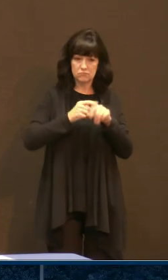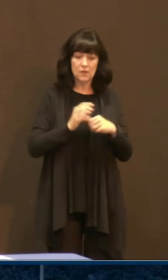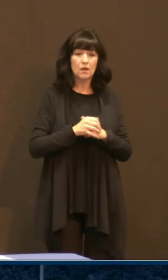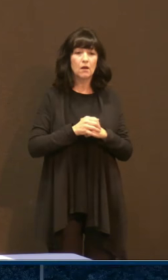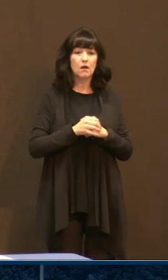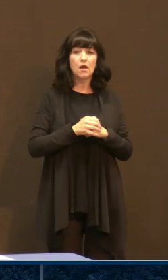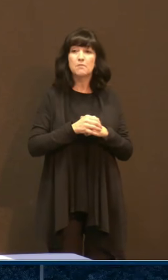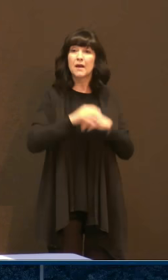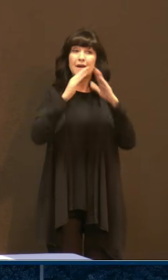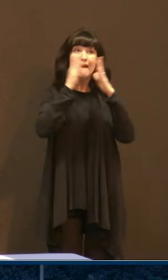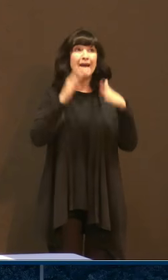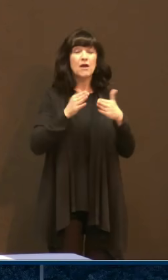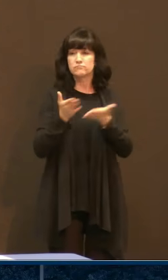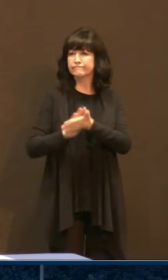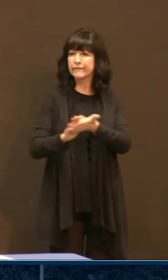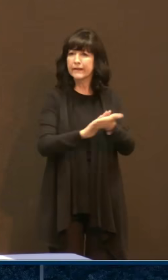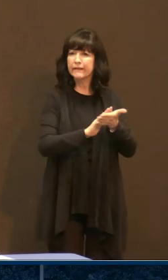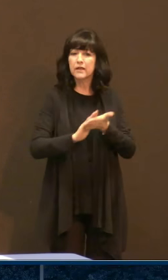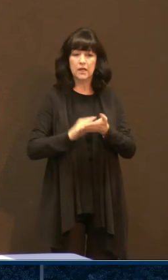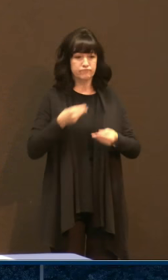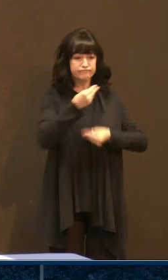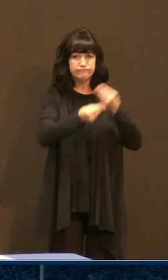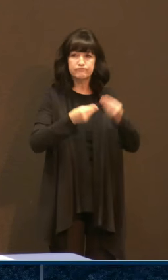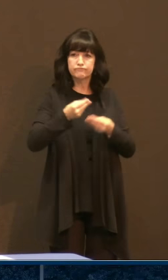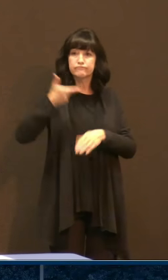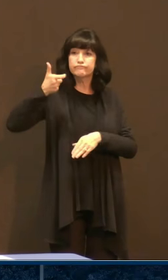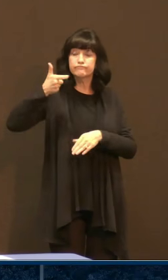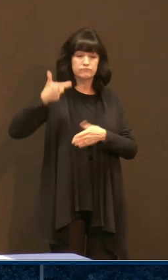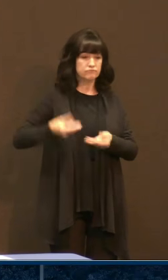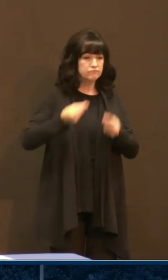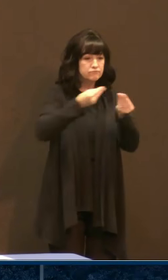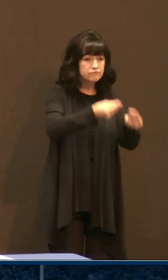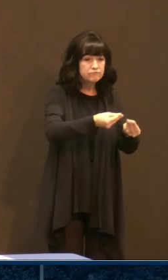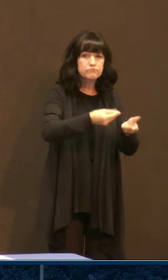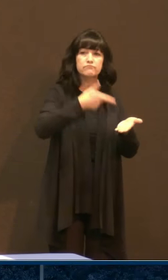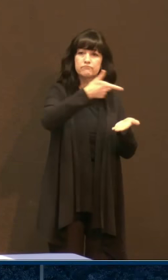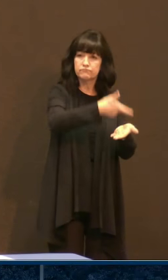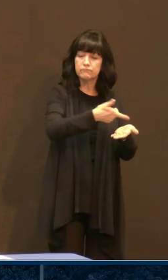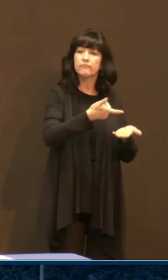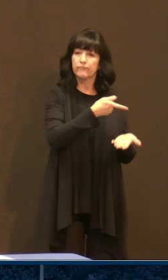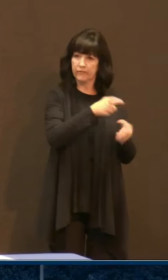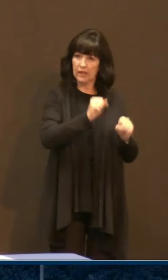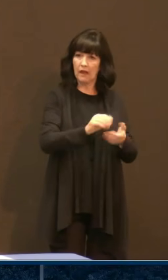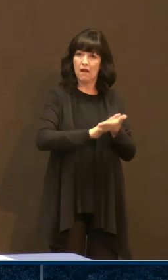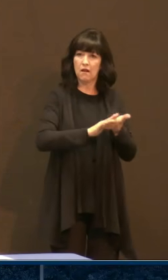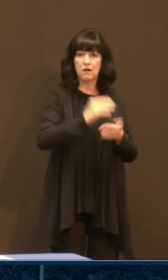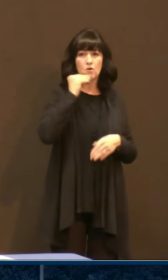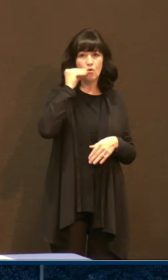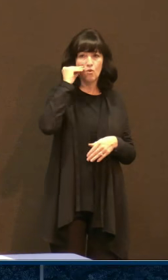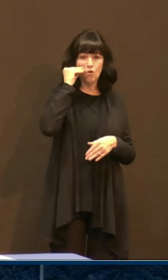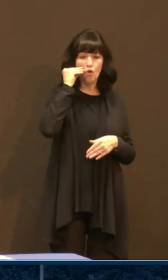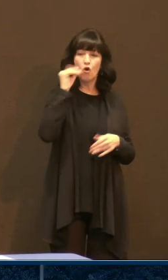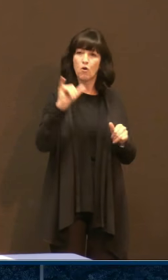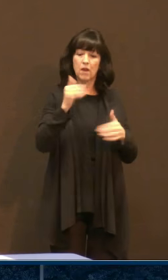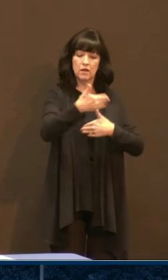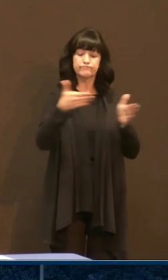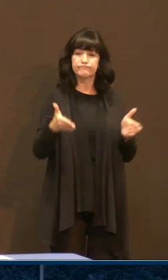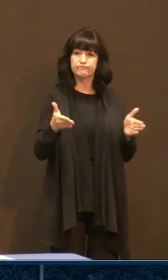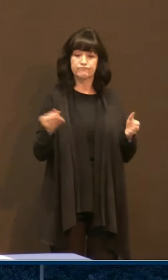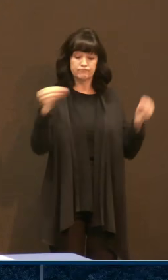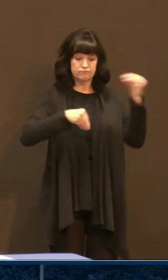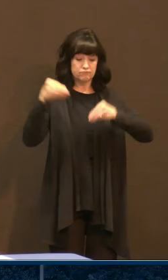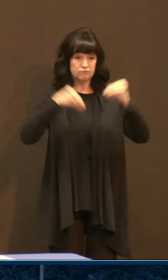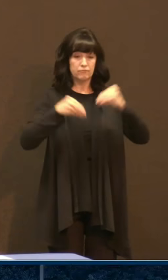is to really turn this around and decrease the spread of infection in Sussex County. We're really grateful that the Centers for